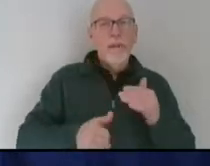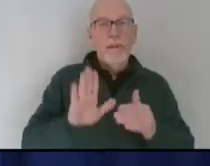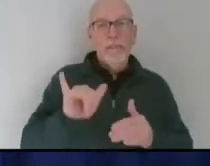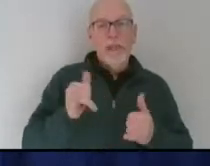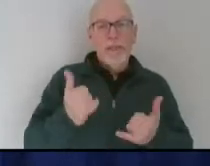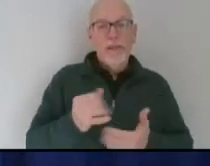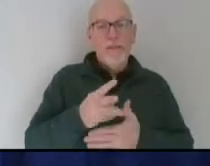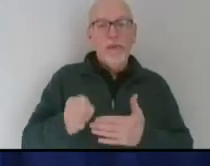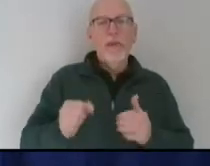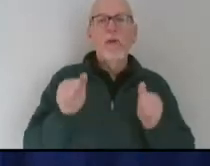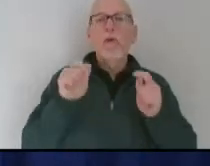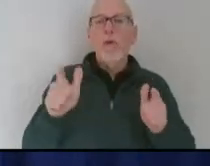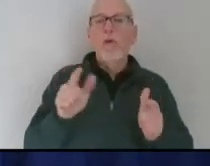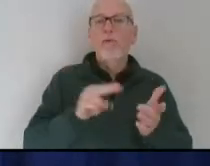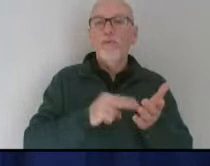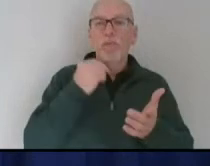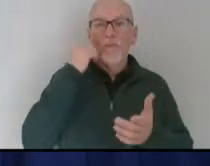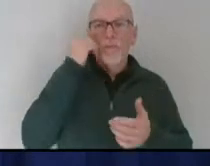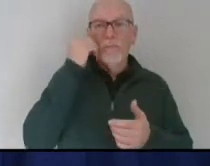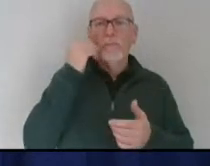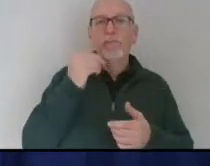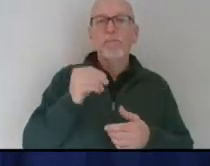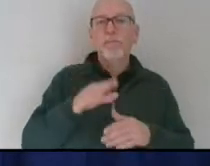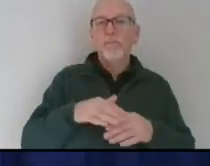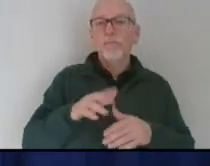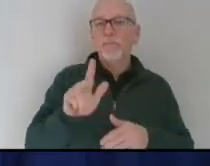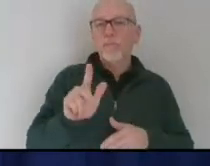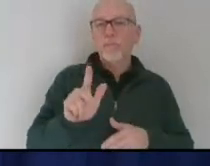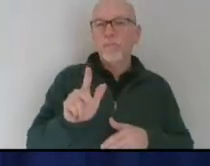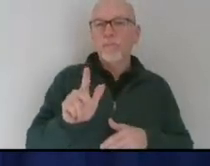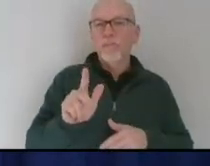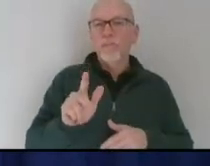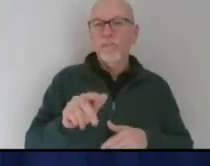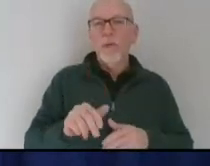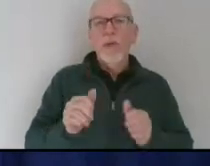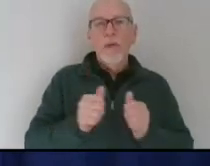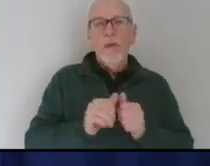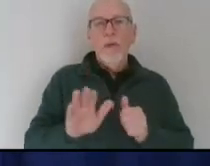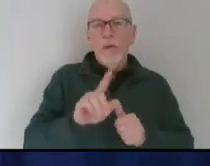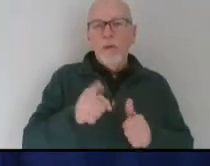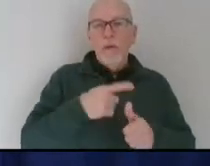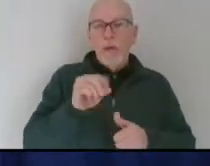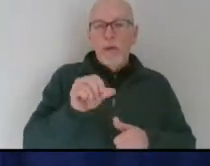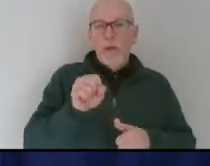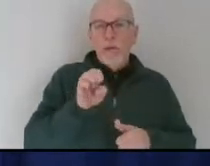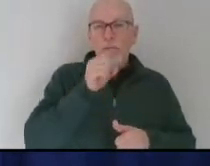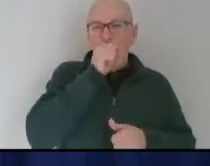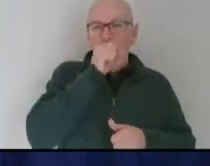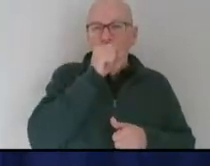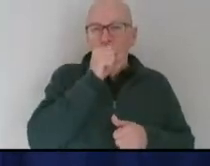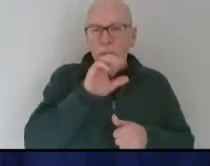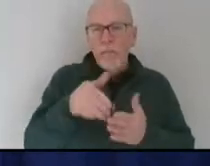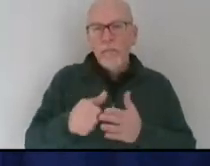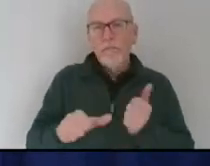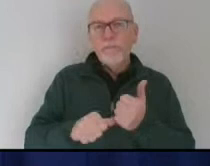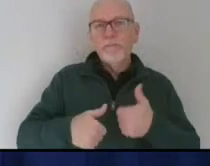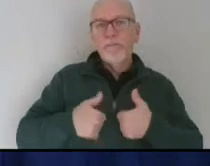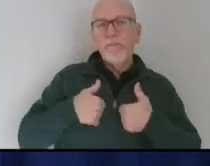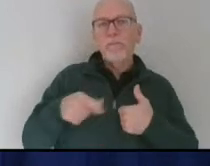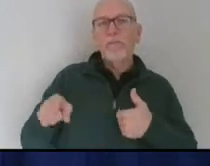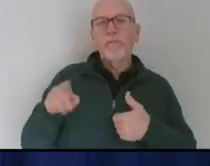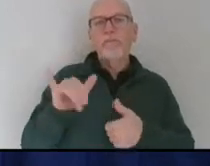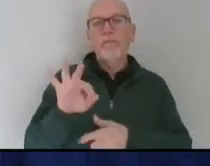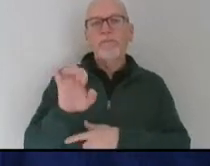weekend all of their skilled nursing facilities. So on the 23rd, with their first dose, and all of the assisted living facilities by